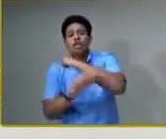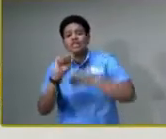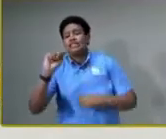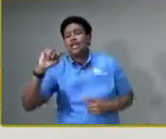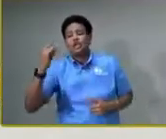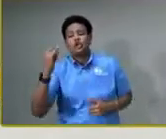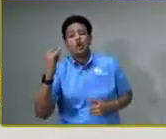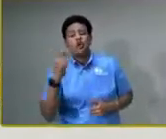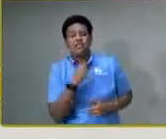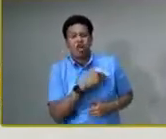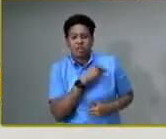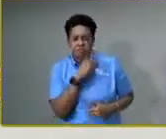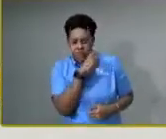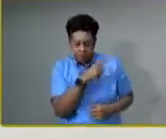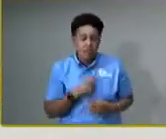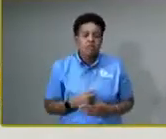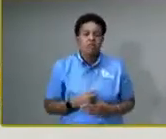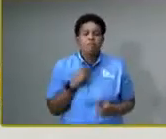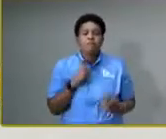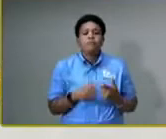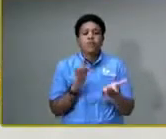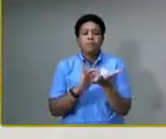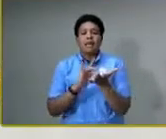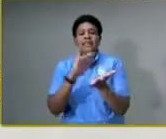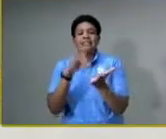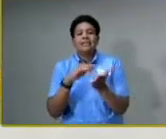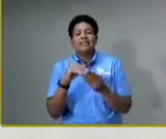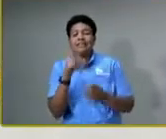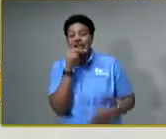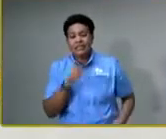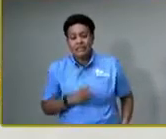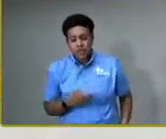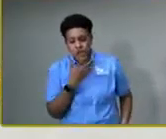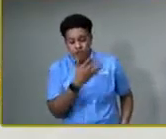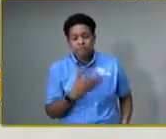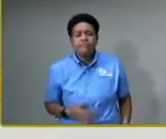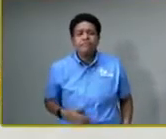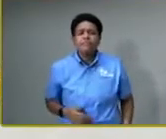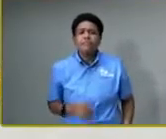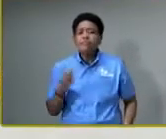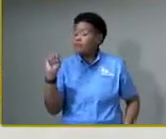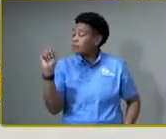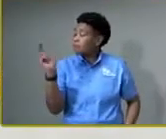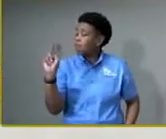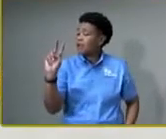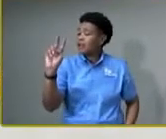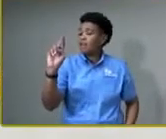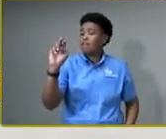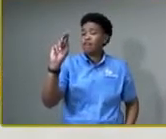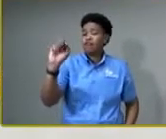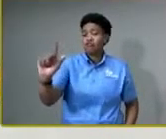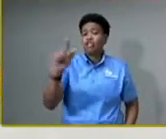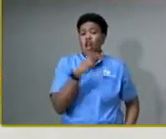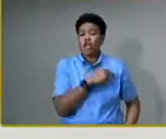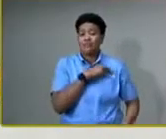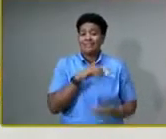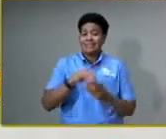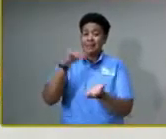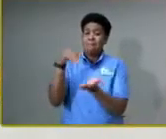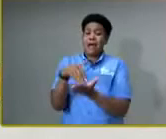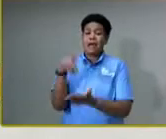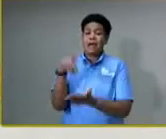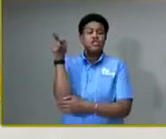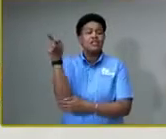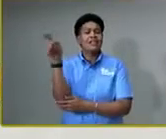Joseph's Hospital and Medical Center in Kingston, and the Mandeville Regional Hospital in Manchester.